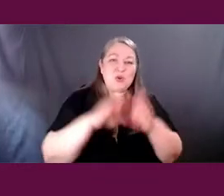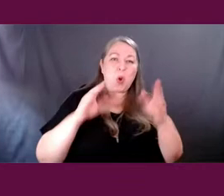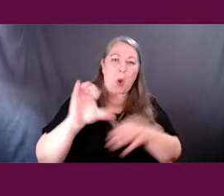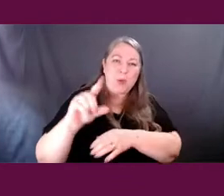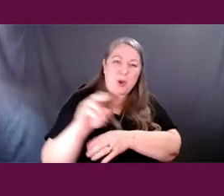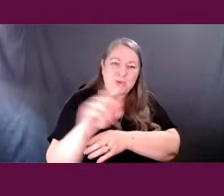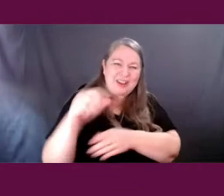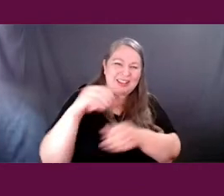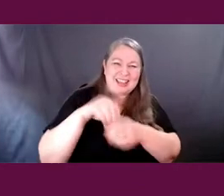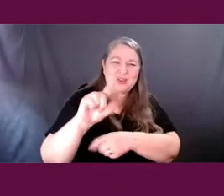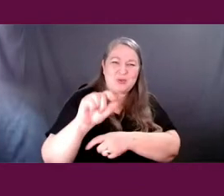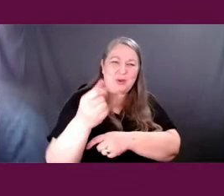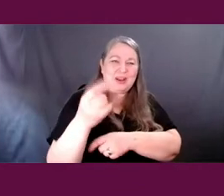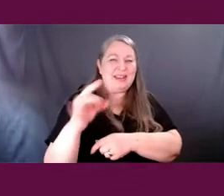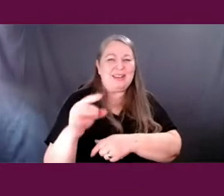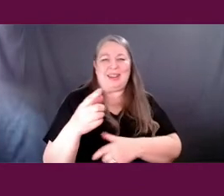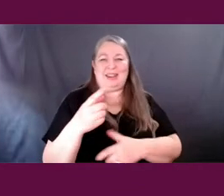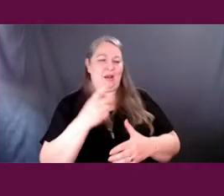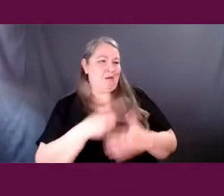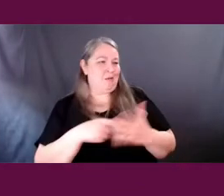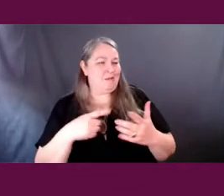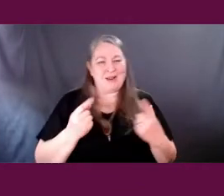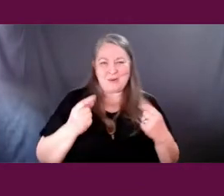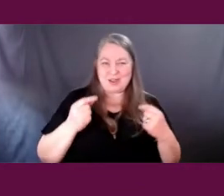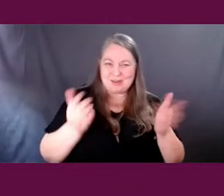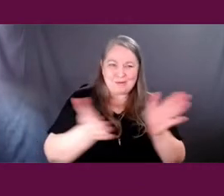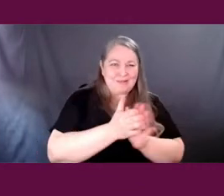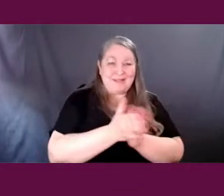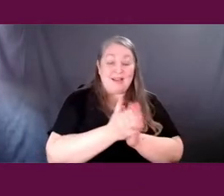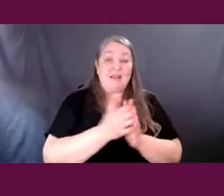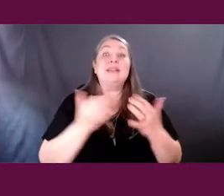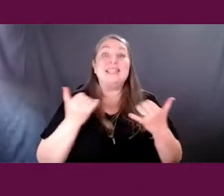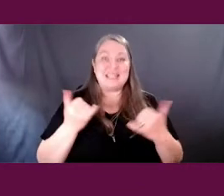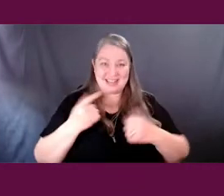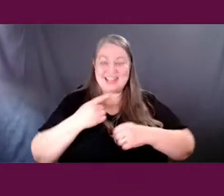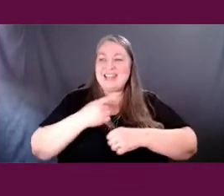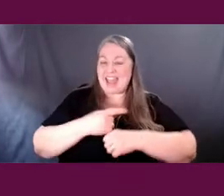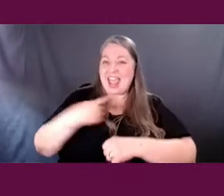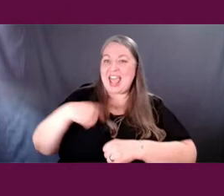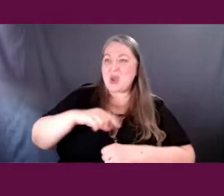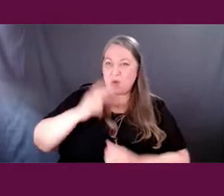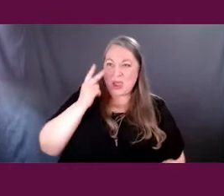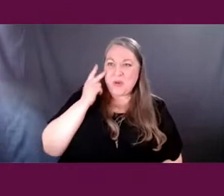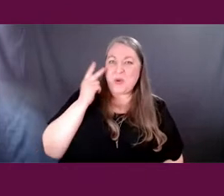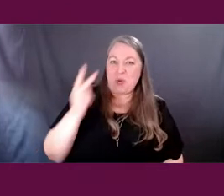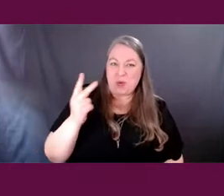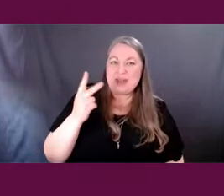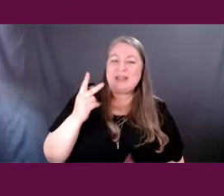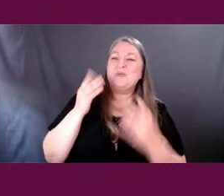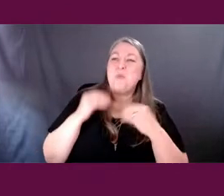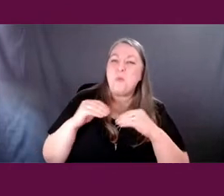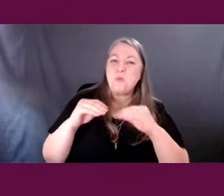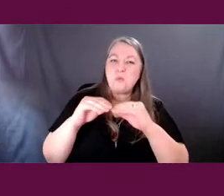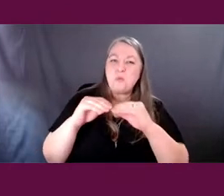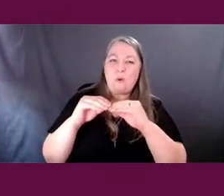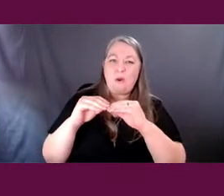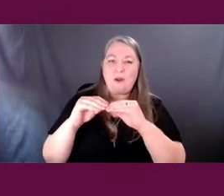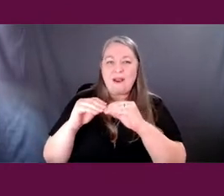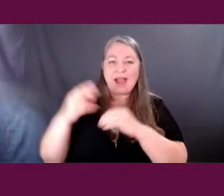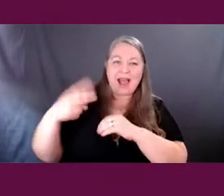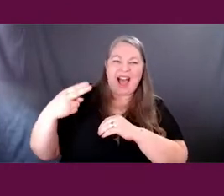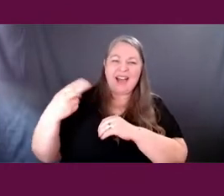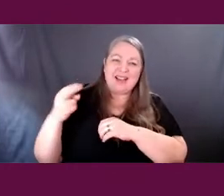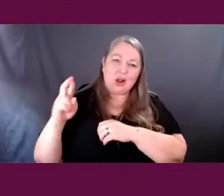2018. What are we doing, guys? Yes. And today, we get to witness even more history in